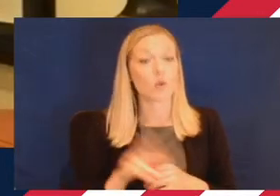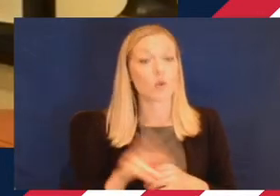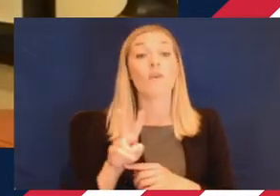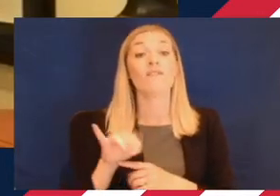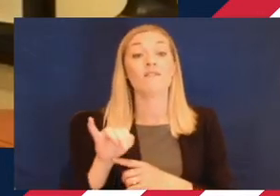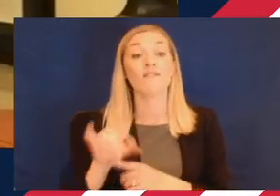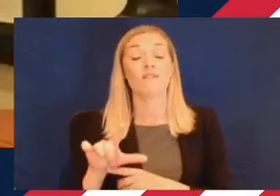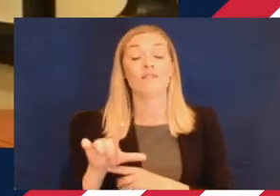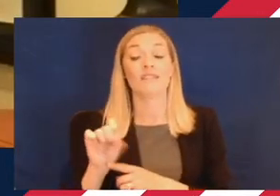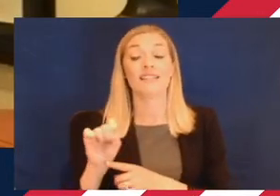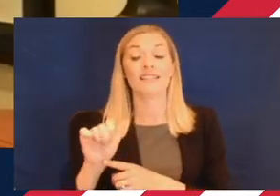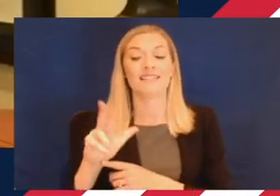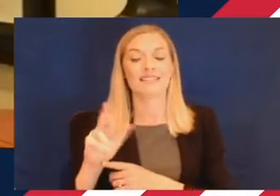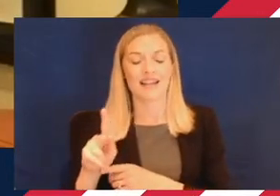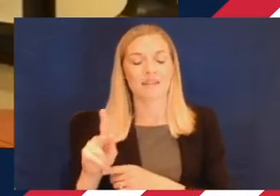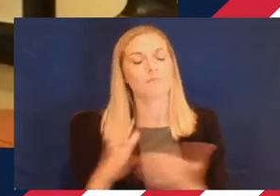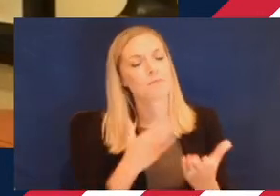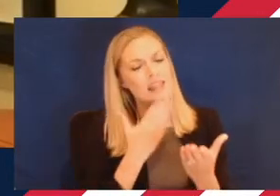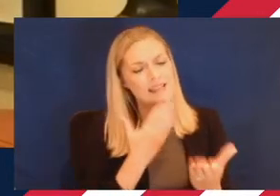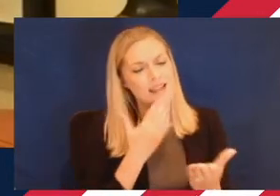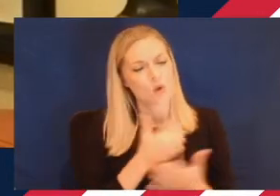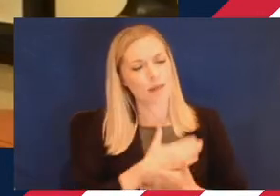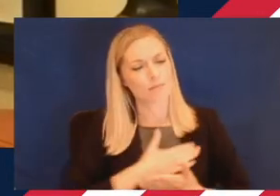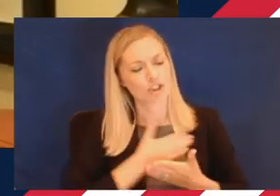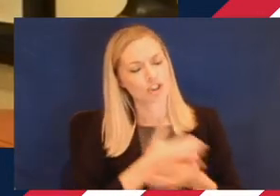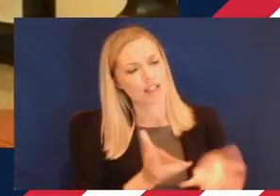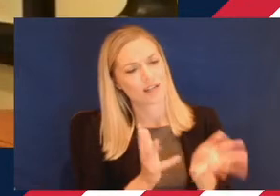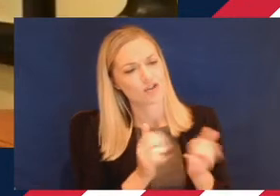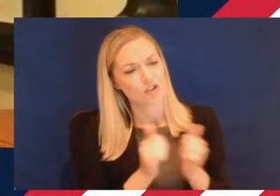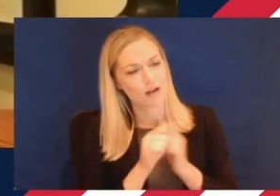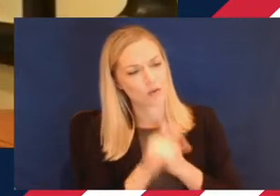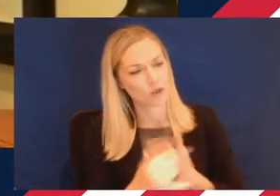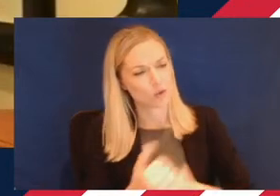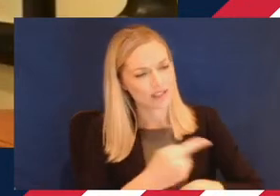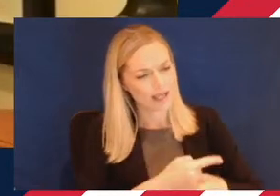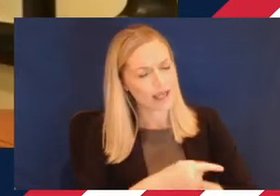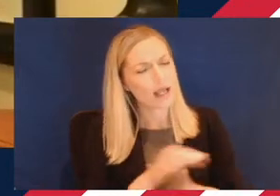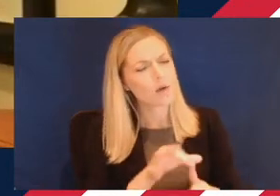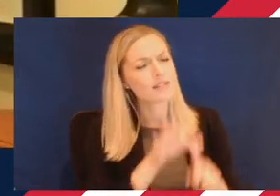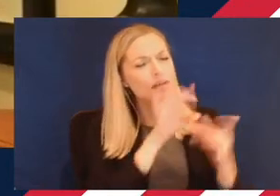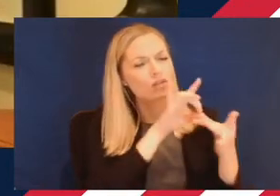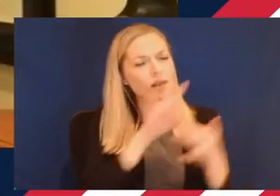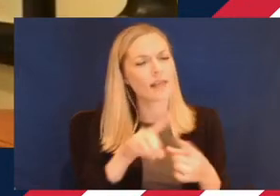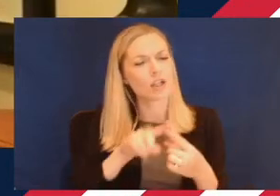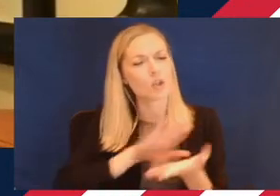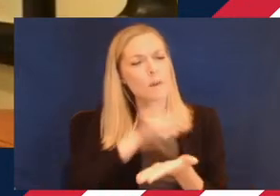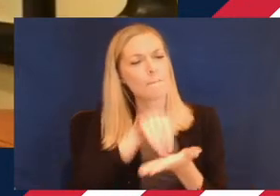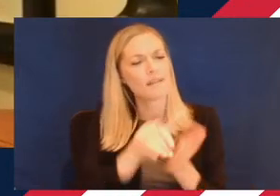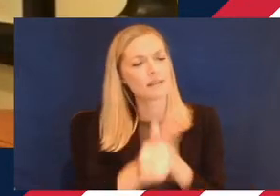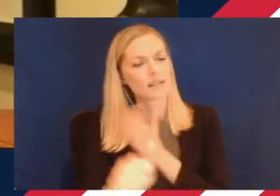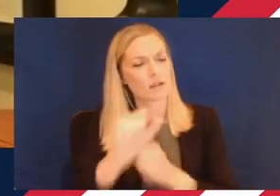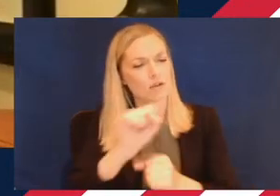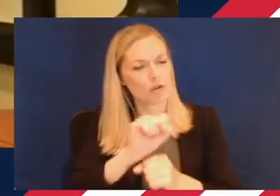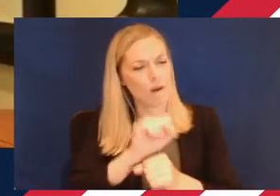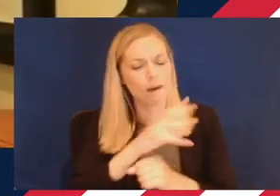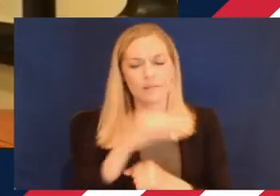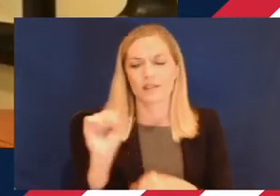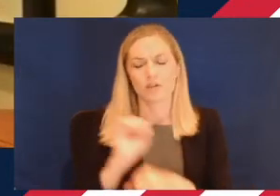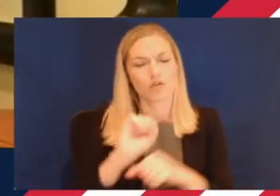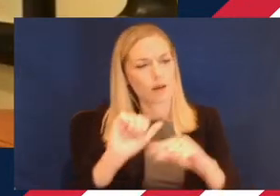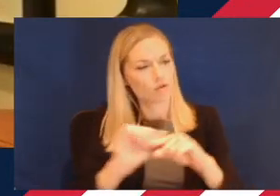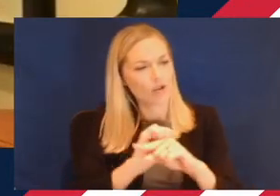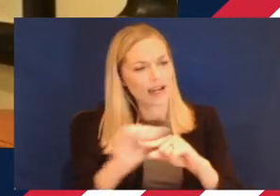and appreciate your testimony, especially as it relates to middle skilled jobs and job training. My question